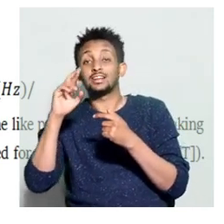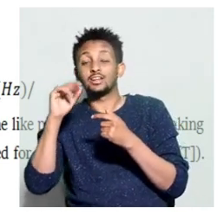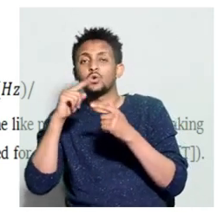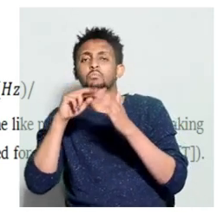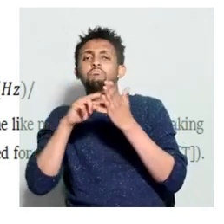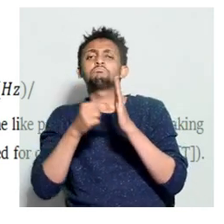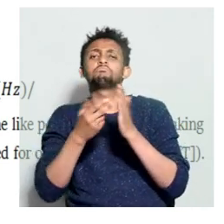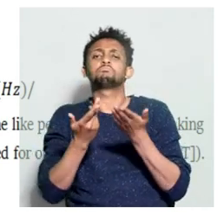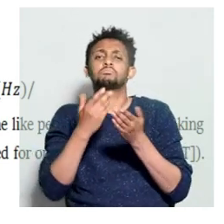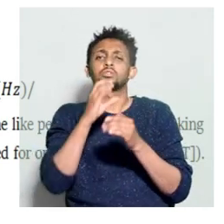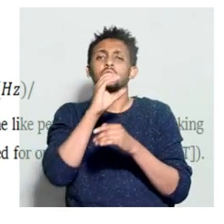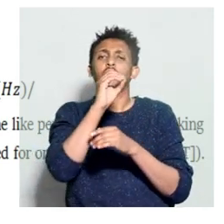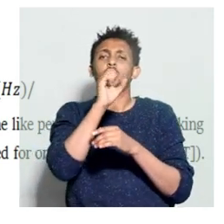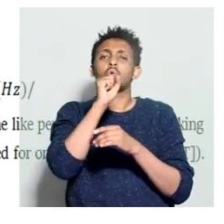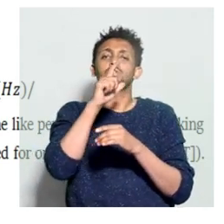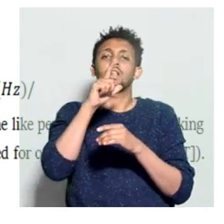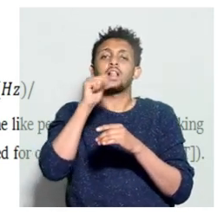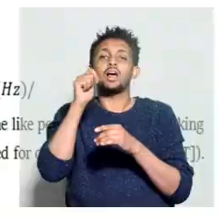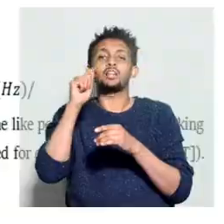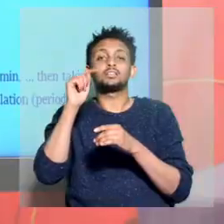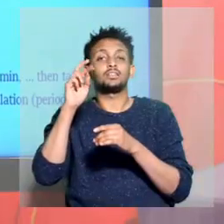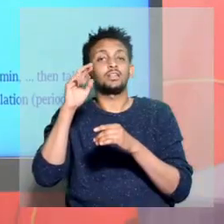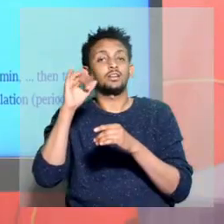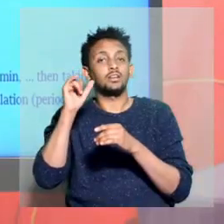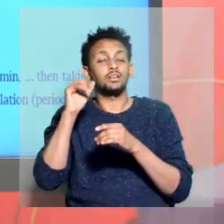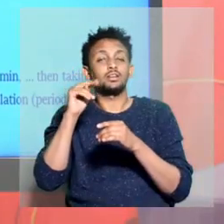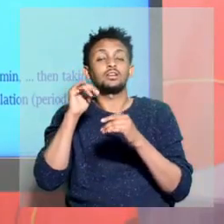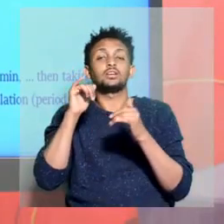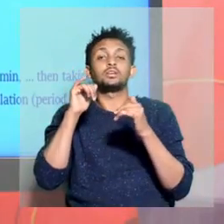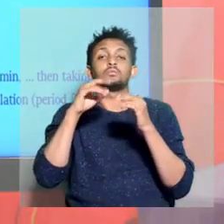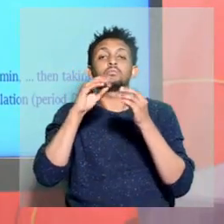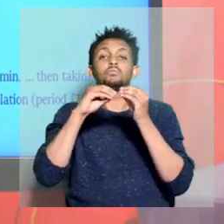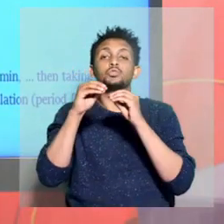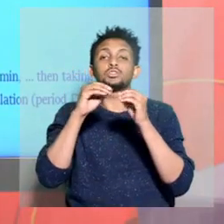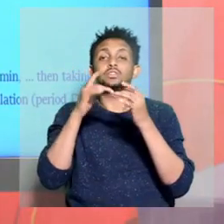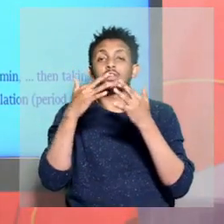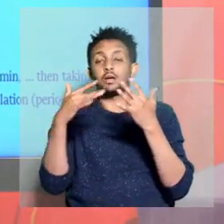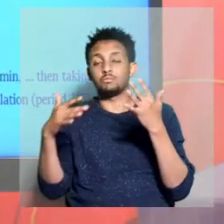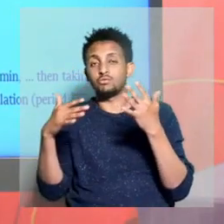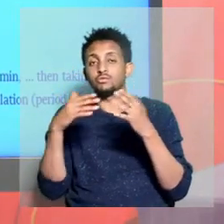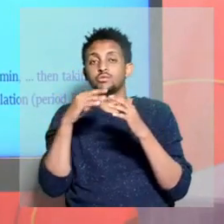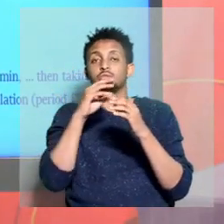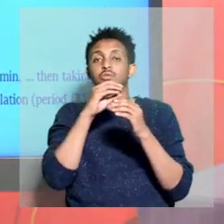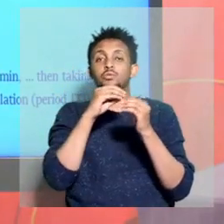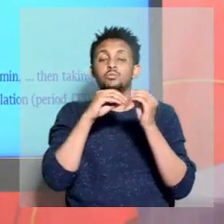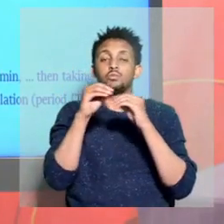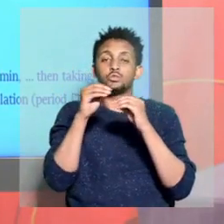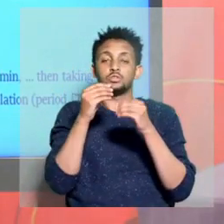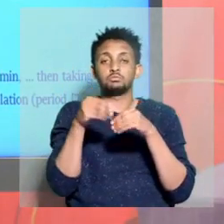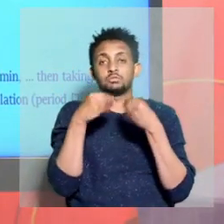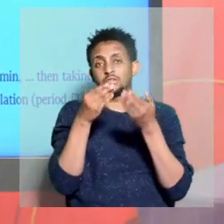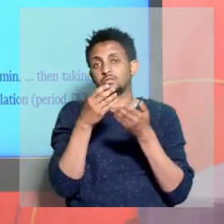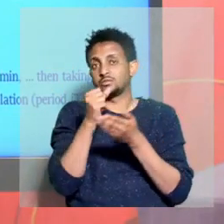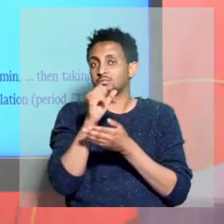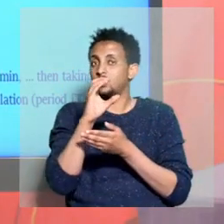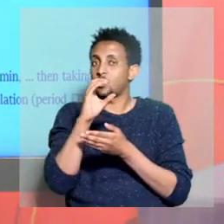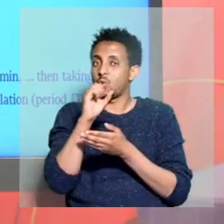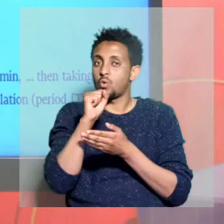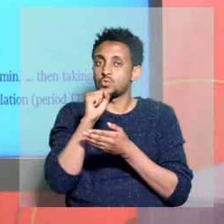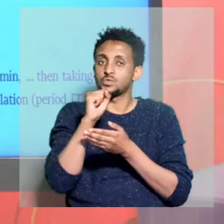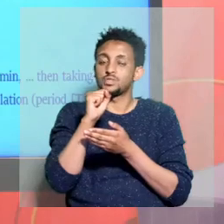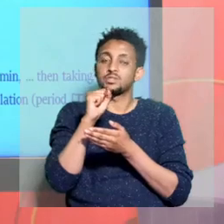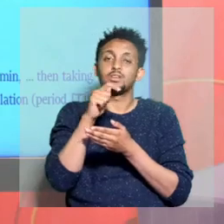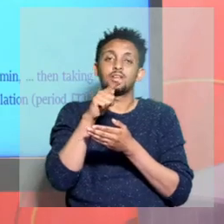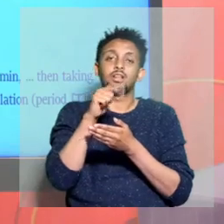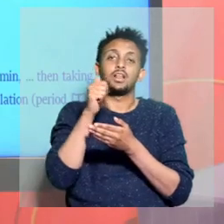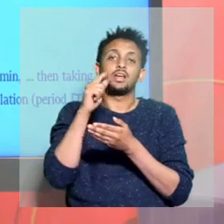what does it mean by oscillatory motion? Oscillatory motion is a type of motion in which a given oscillator or a given object